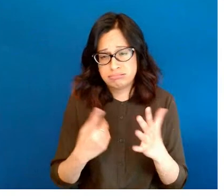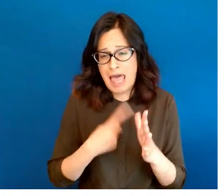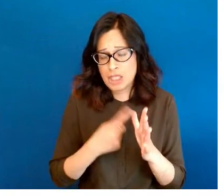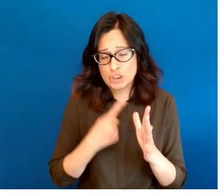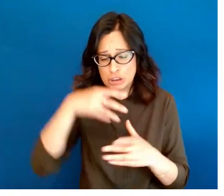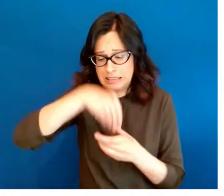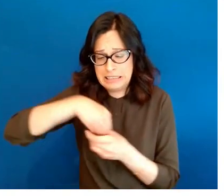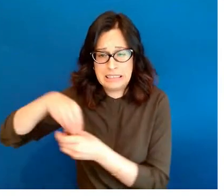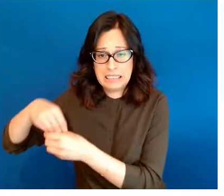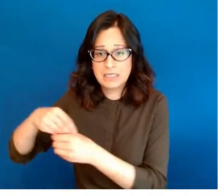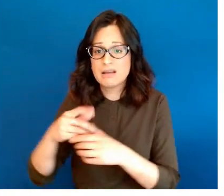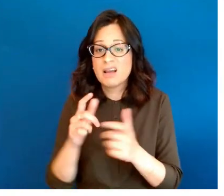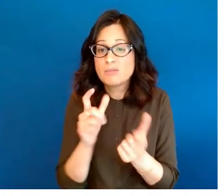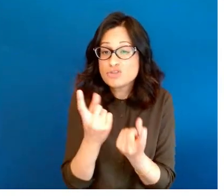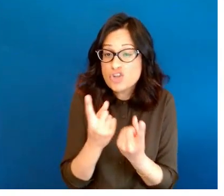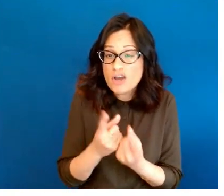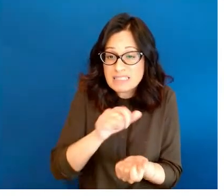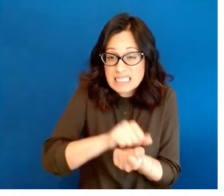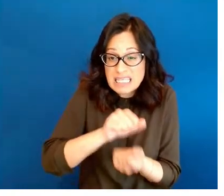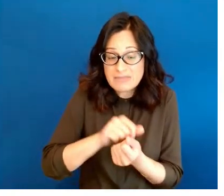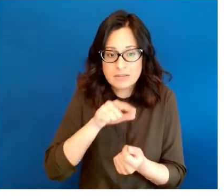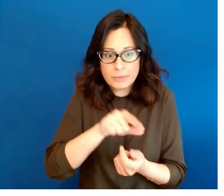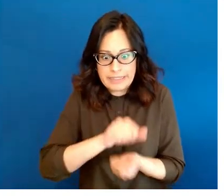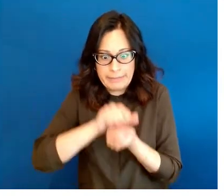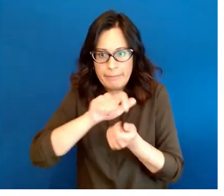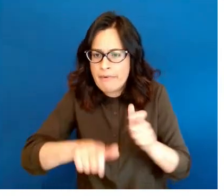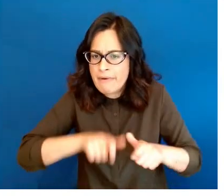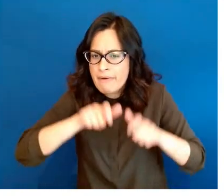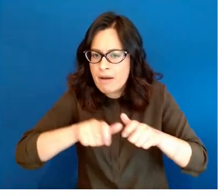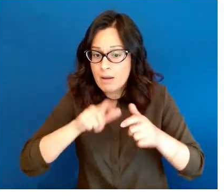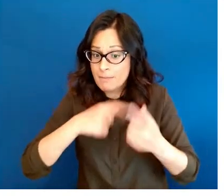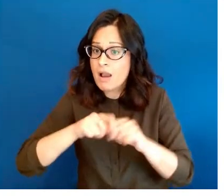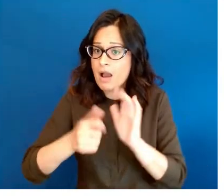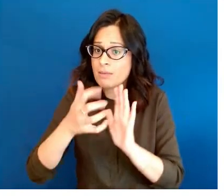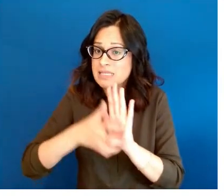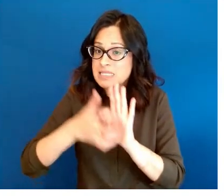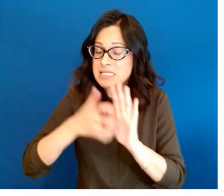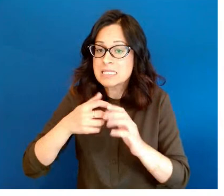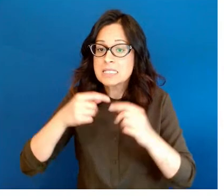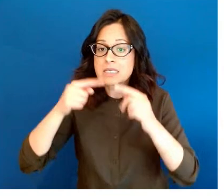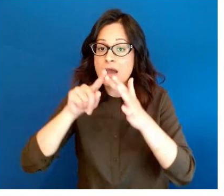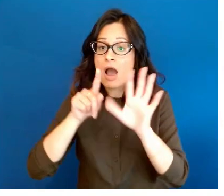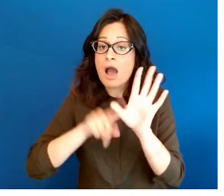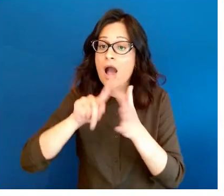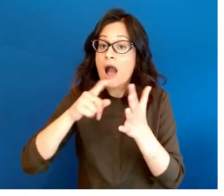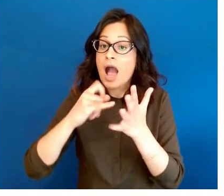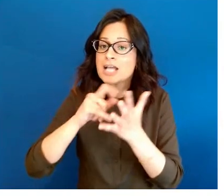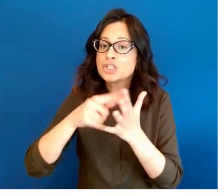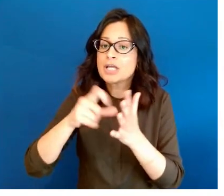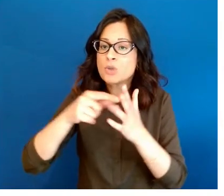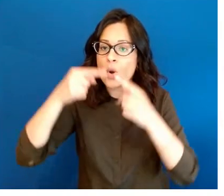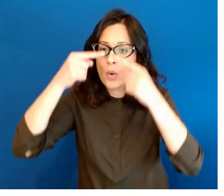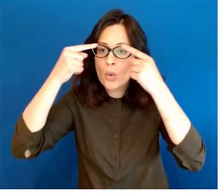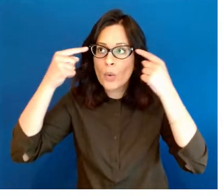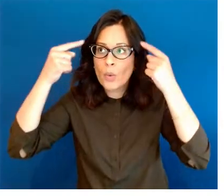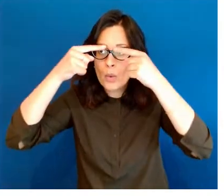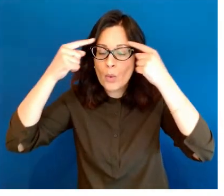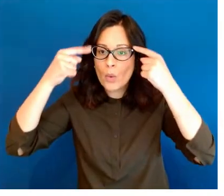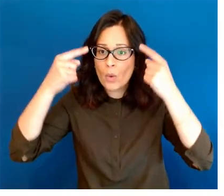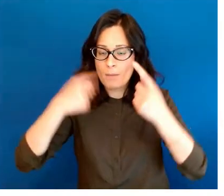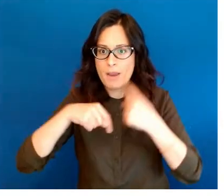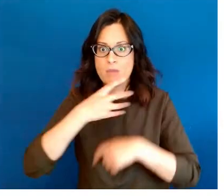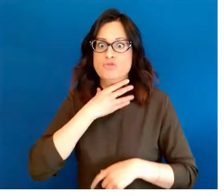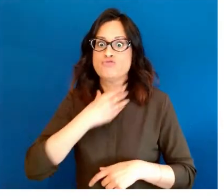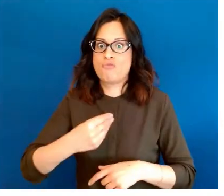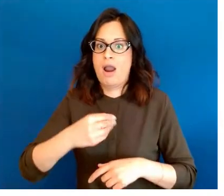contains preservatives, which are irritants, and eyeshadow in particular is very, very drying because it is based